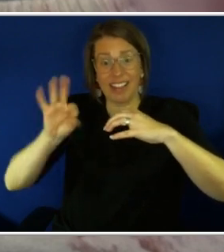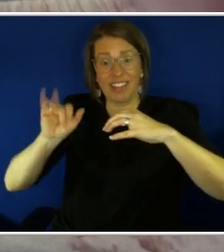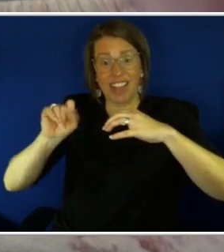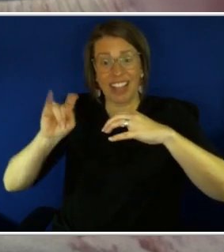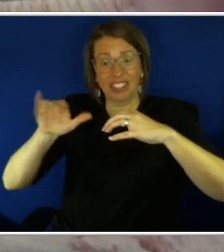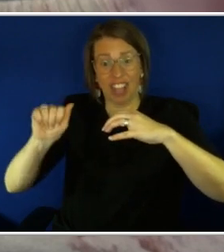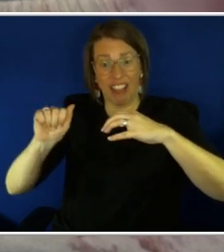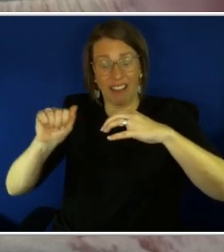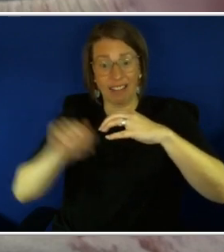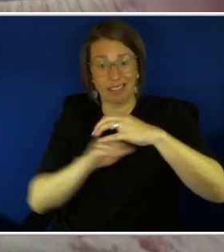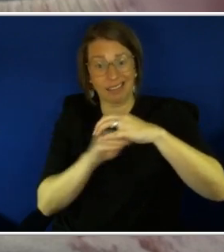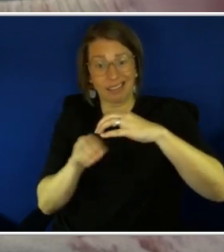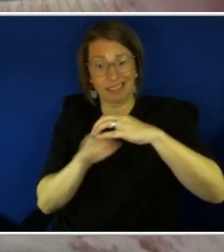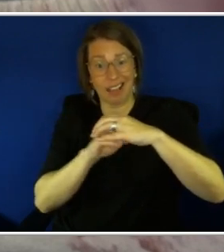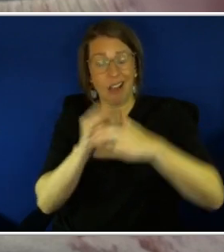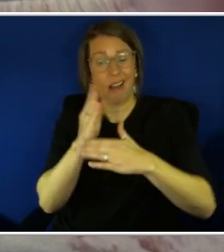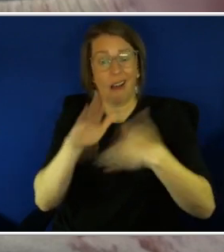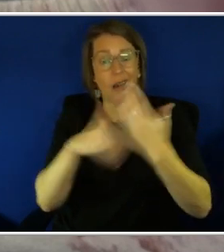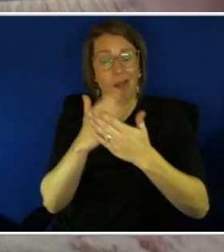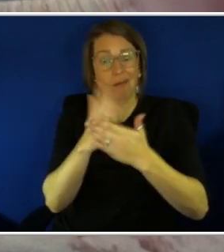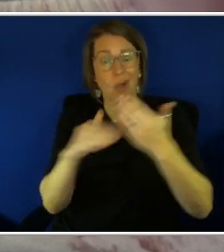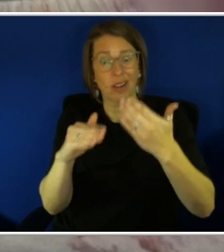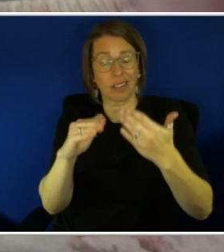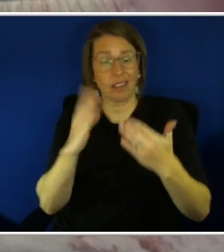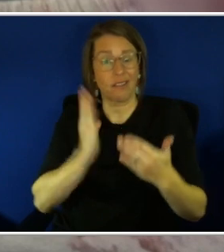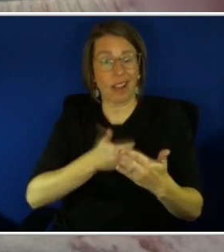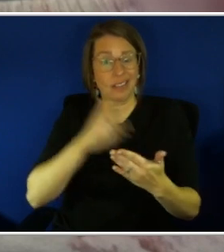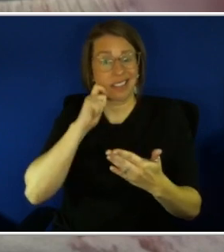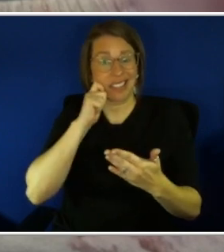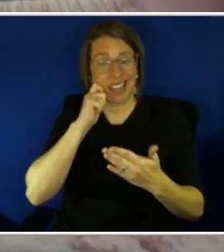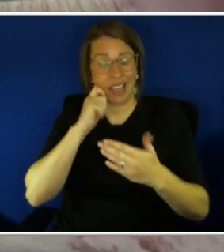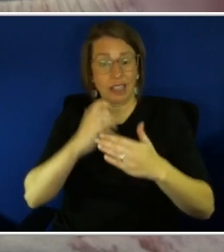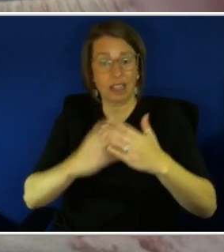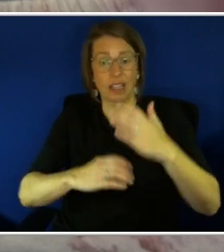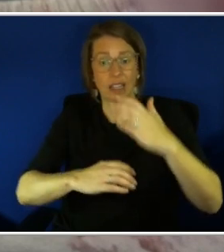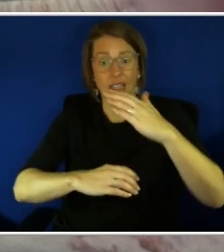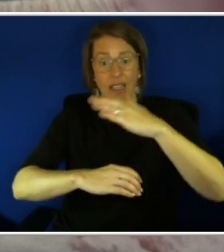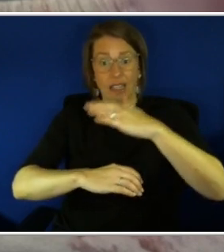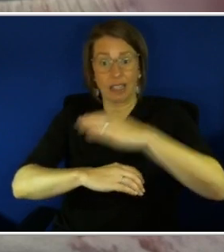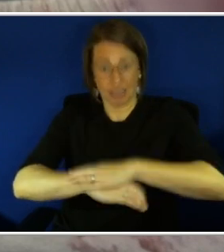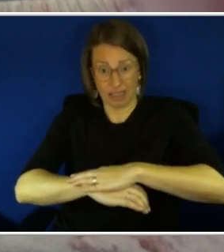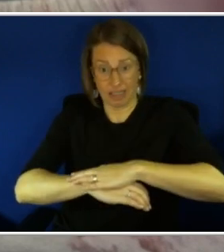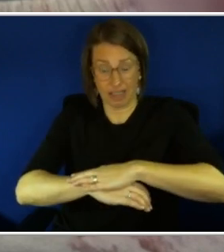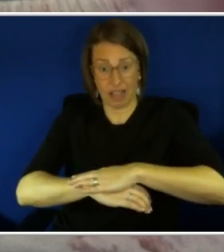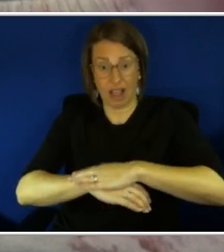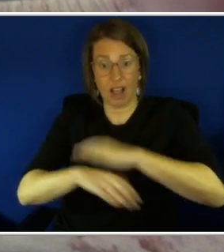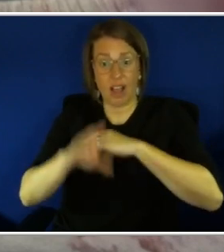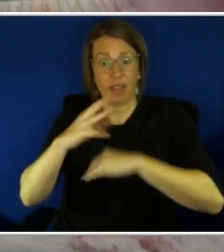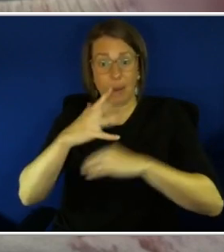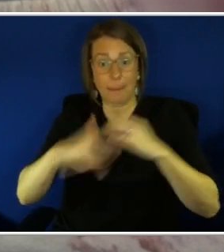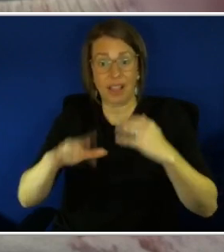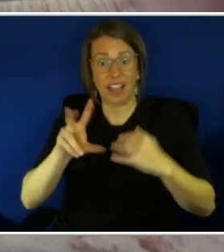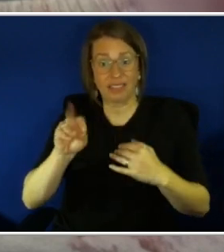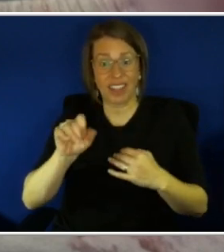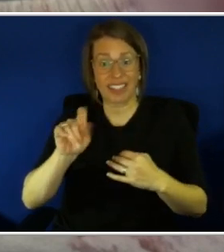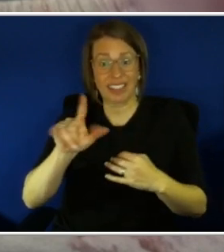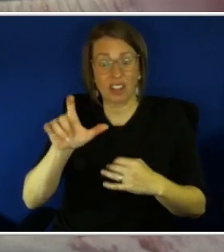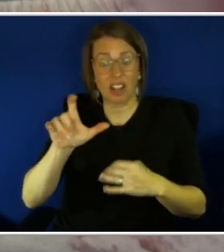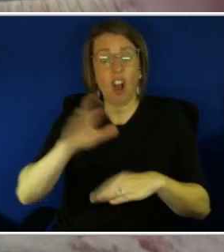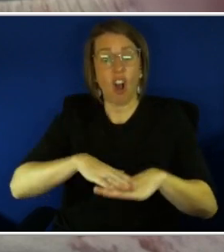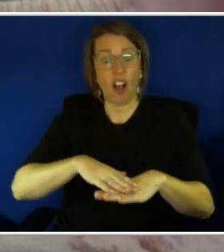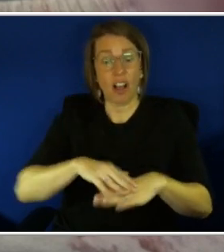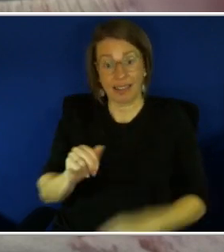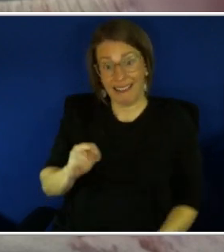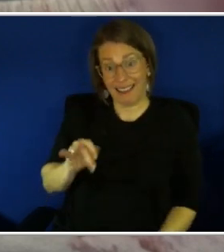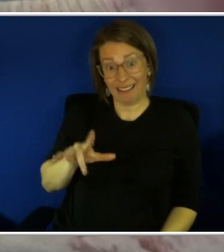our skin that we can bring back down on the blood vessel that feeds it. And so then on the ankle, we brought out the